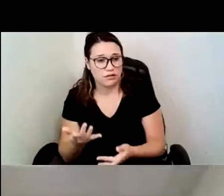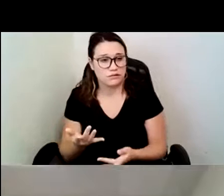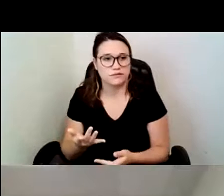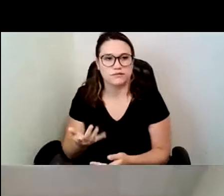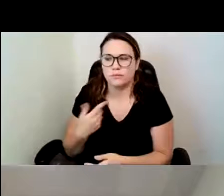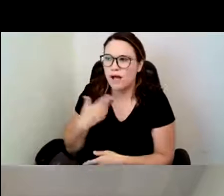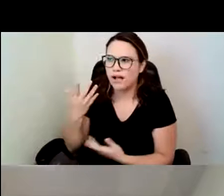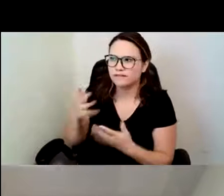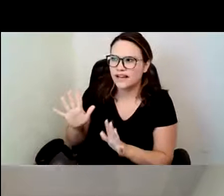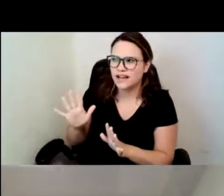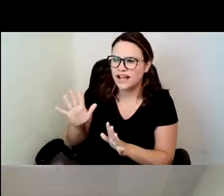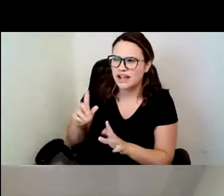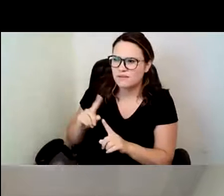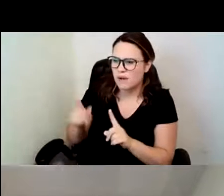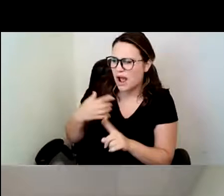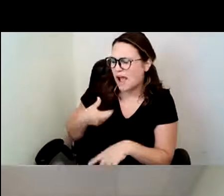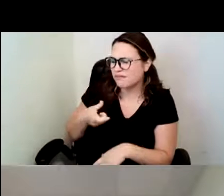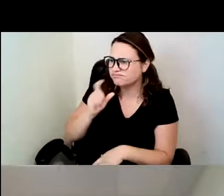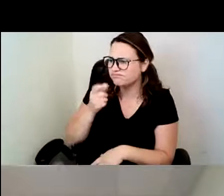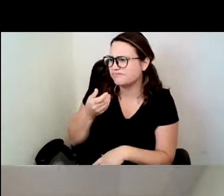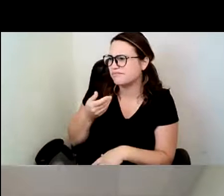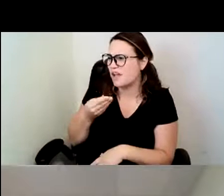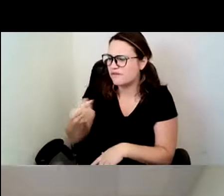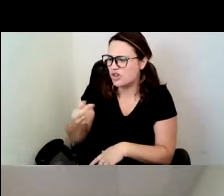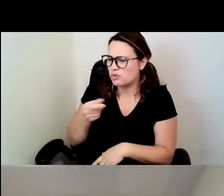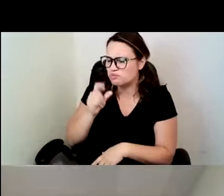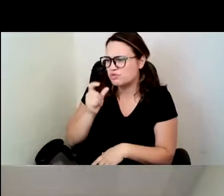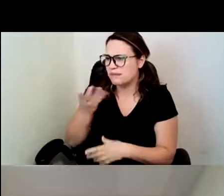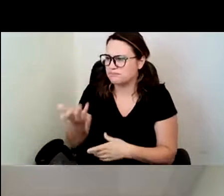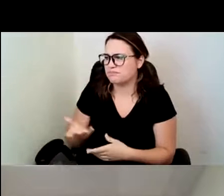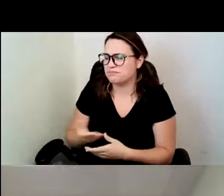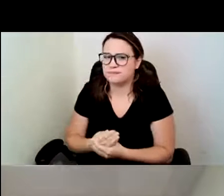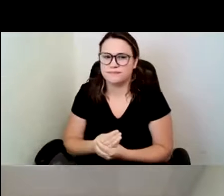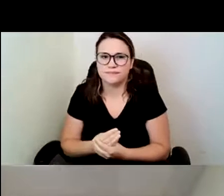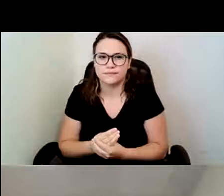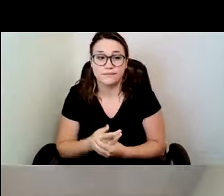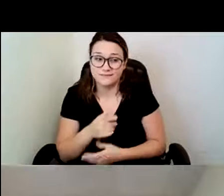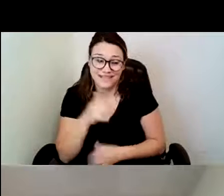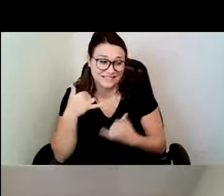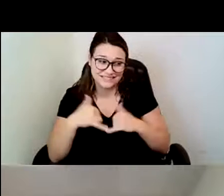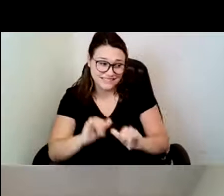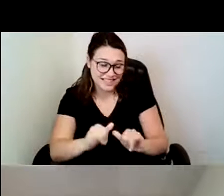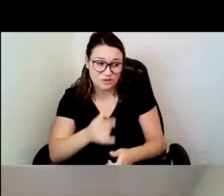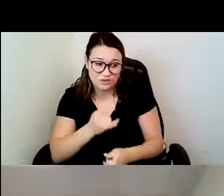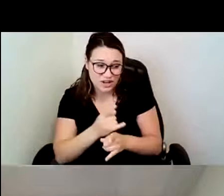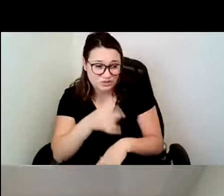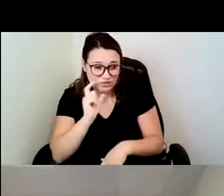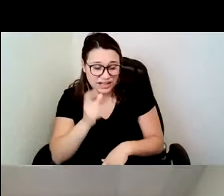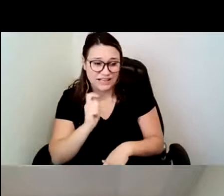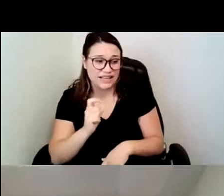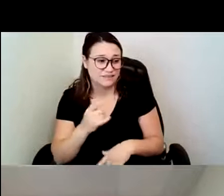just having sips of sherry, you know. Listen, sipping sherry is still drinking. Alcohol is